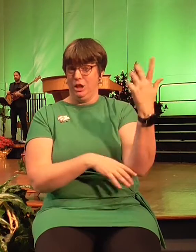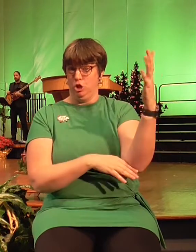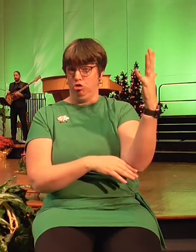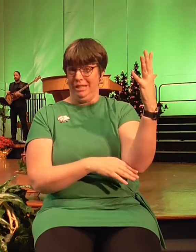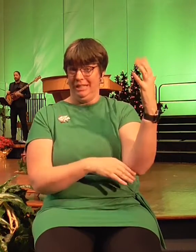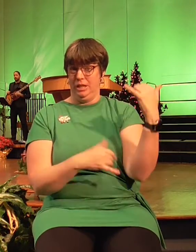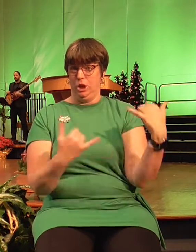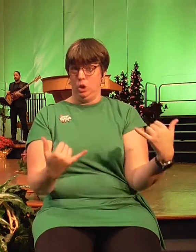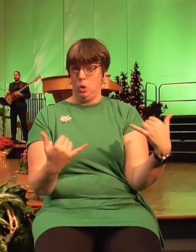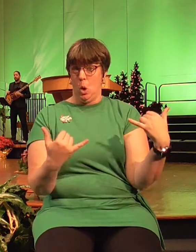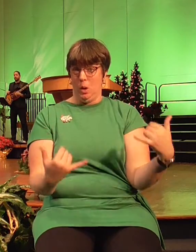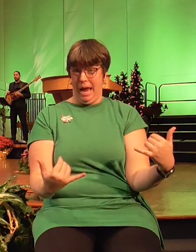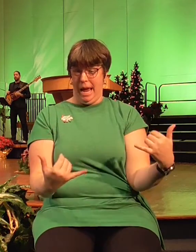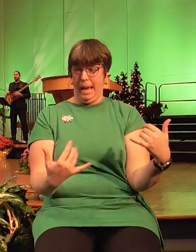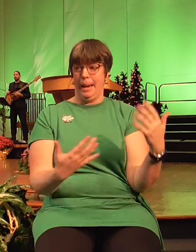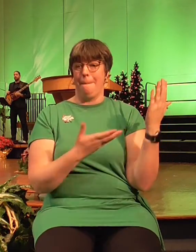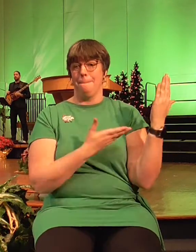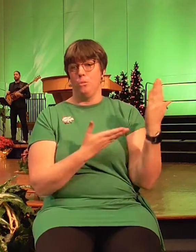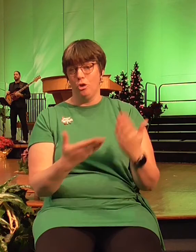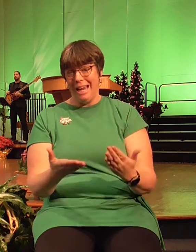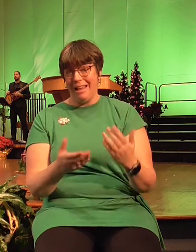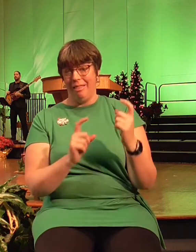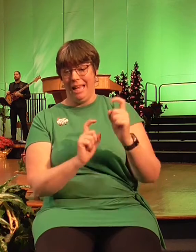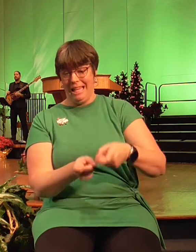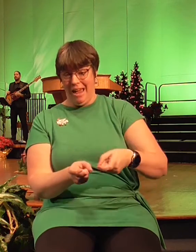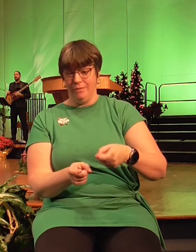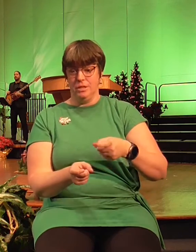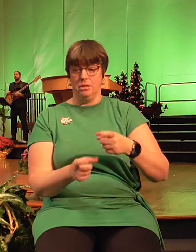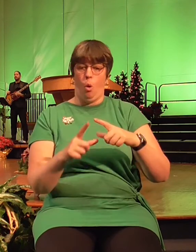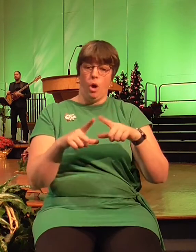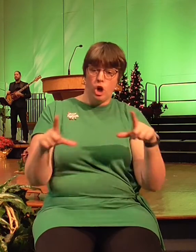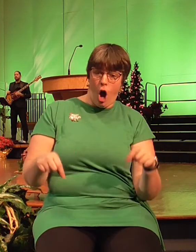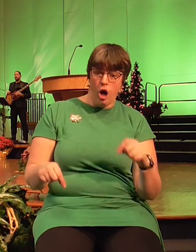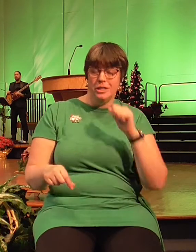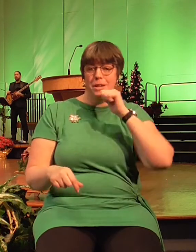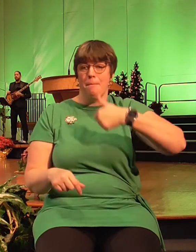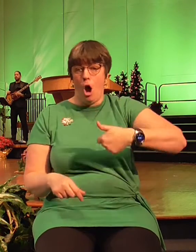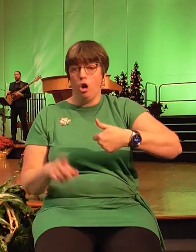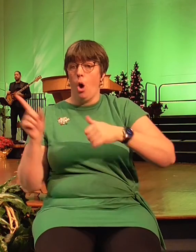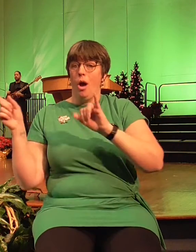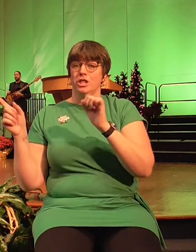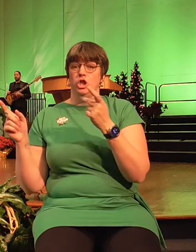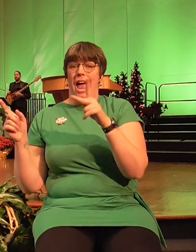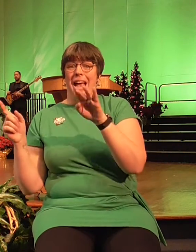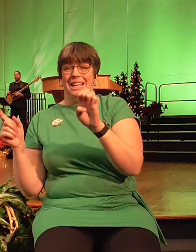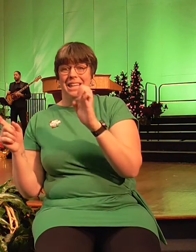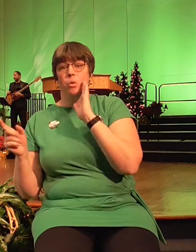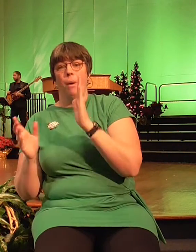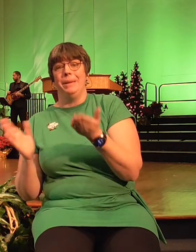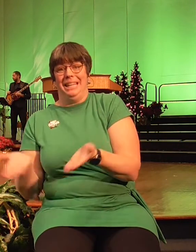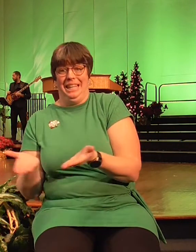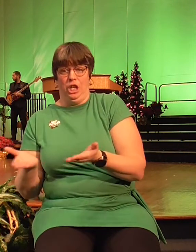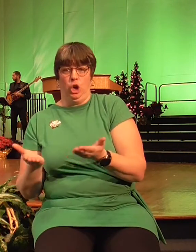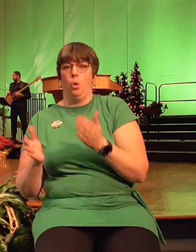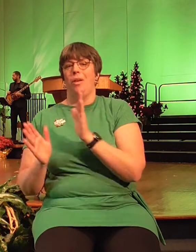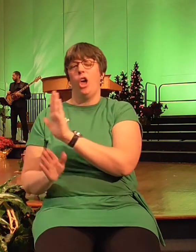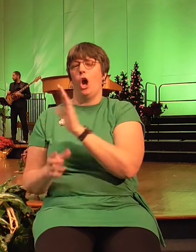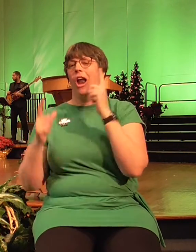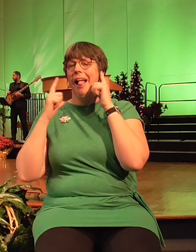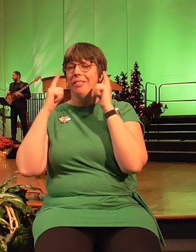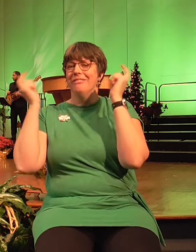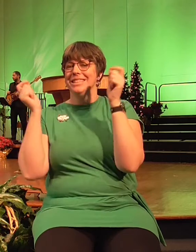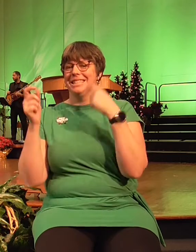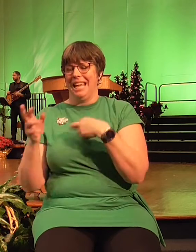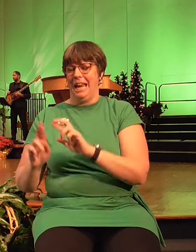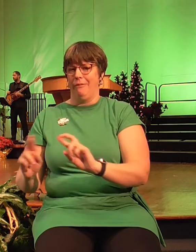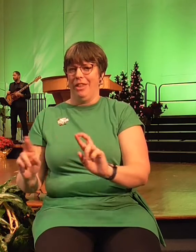giving tree. Bring your gifts and cards tomorrow. Jackie's going to be here all day with her elves getting everything